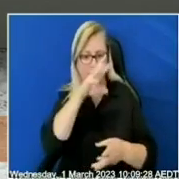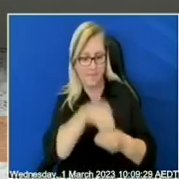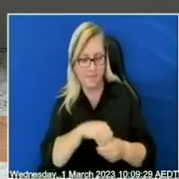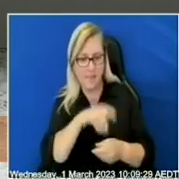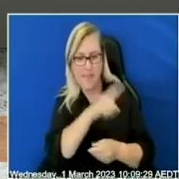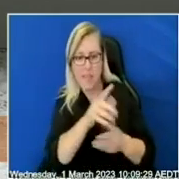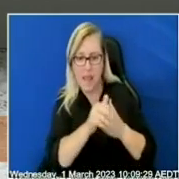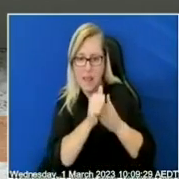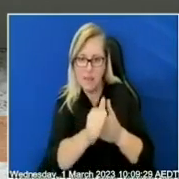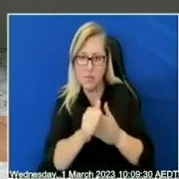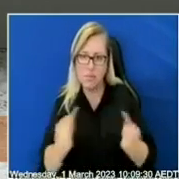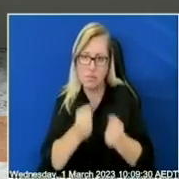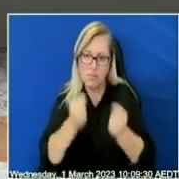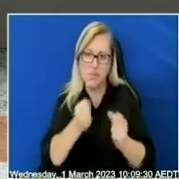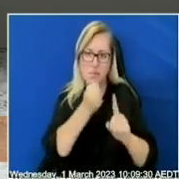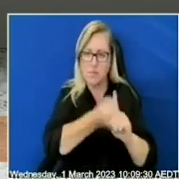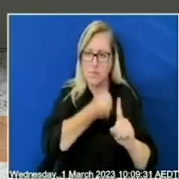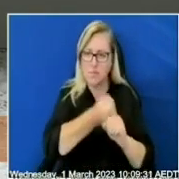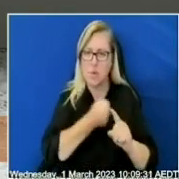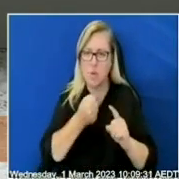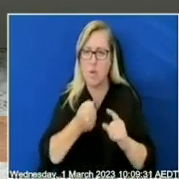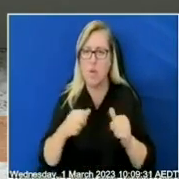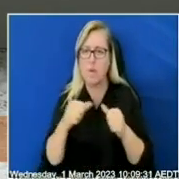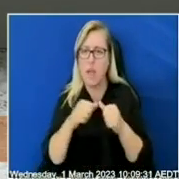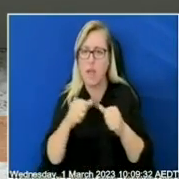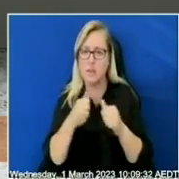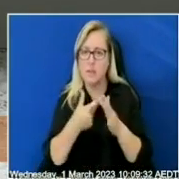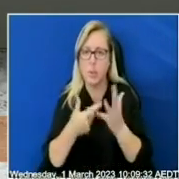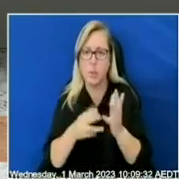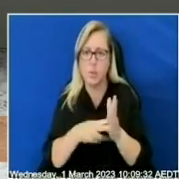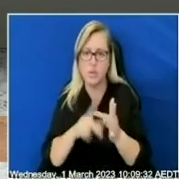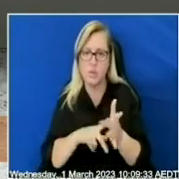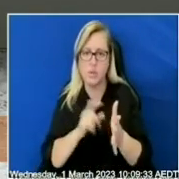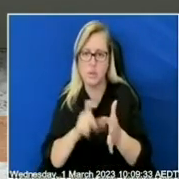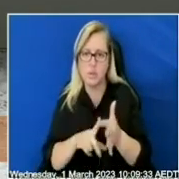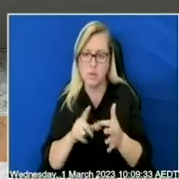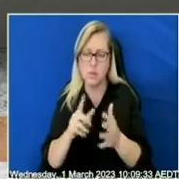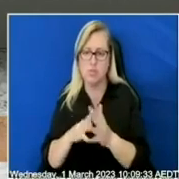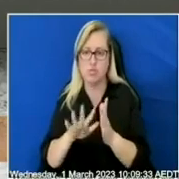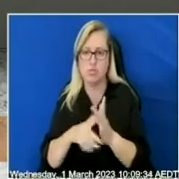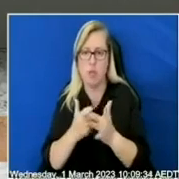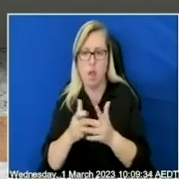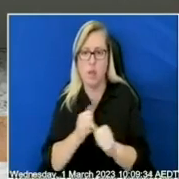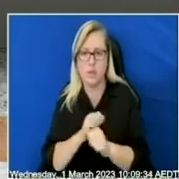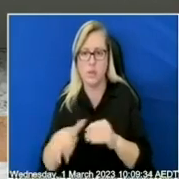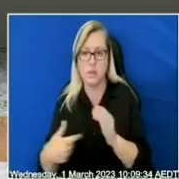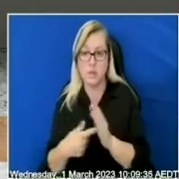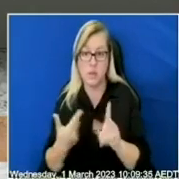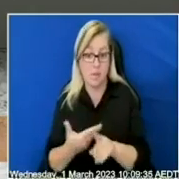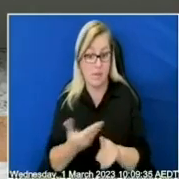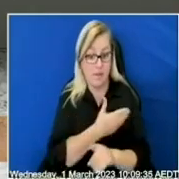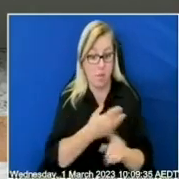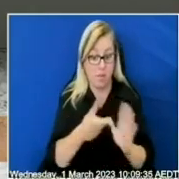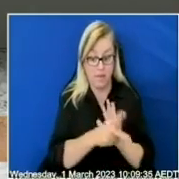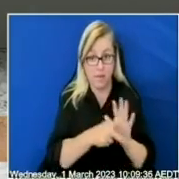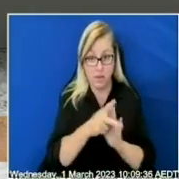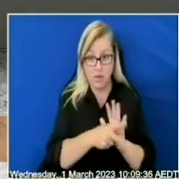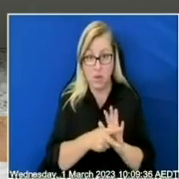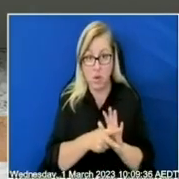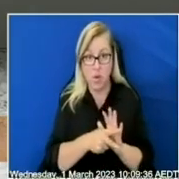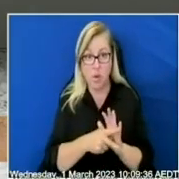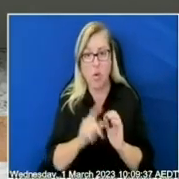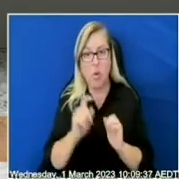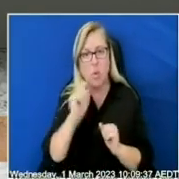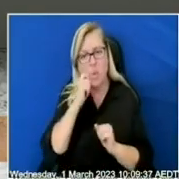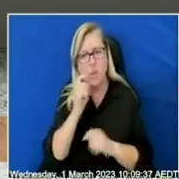Wright. Before the video is played, can I note that at some point around 11:30, I'll be inviting